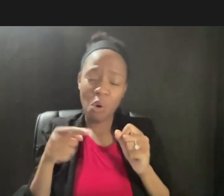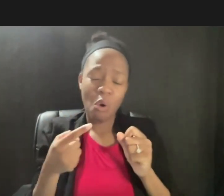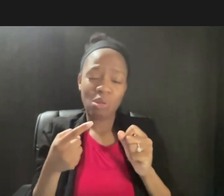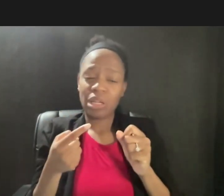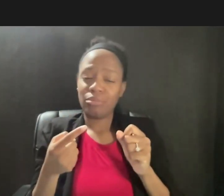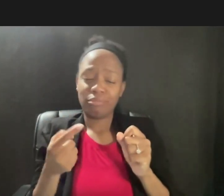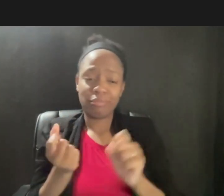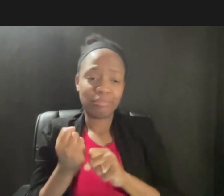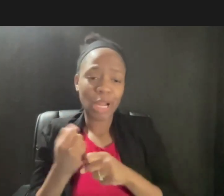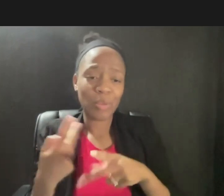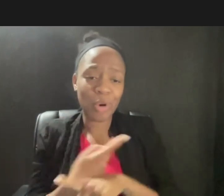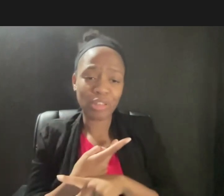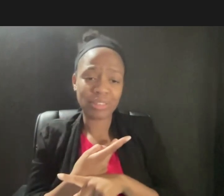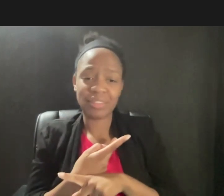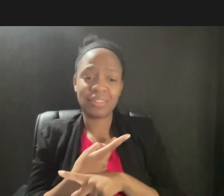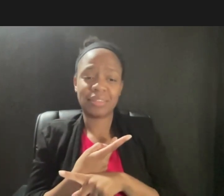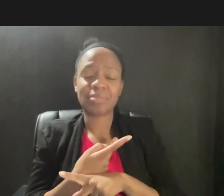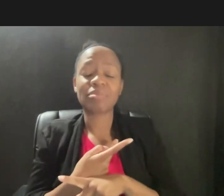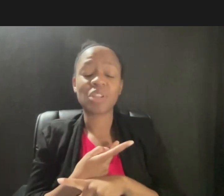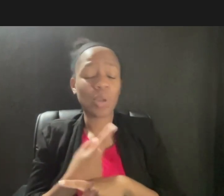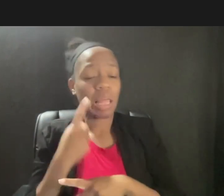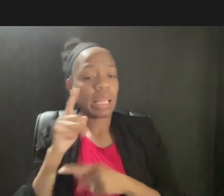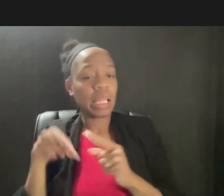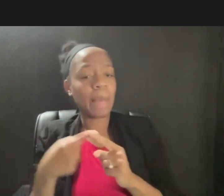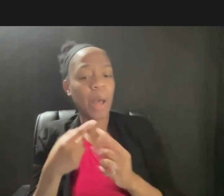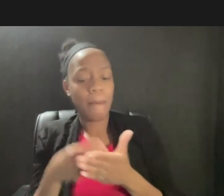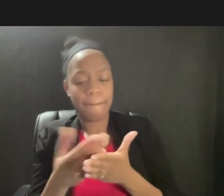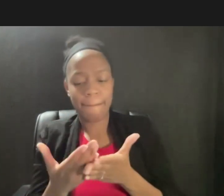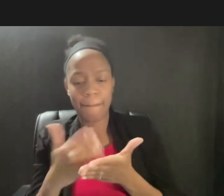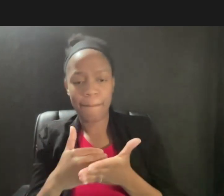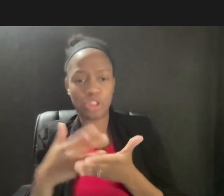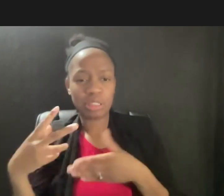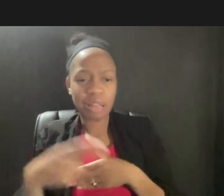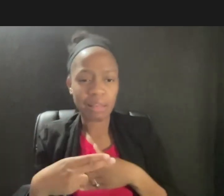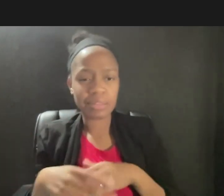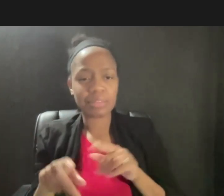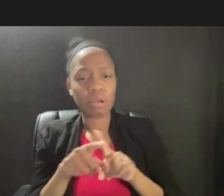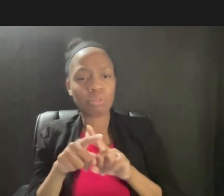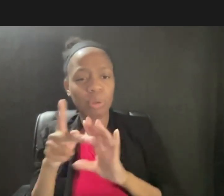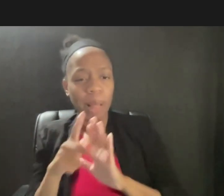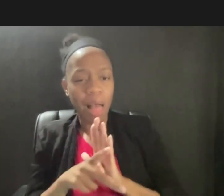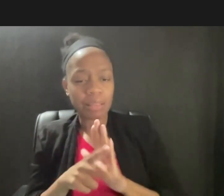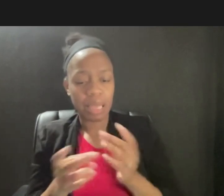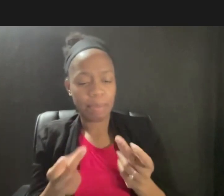process. And so when I think about budget cuts and policy, I immediately think